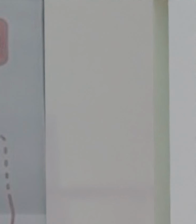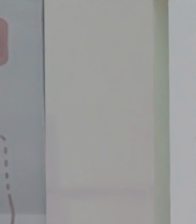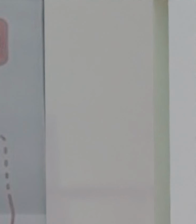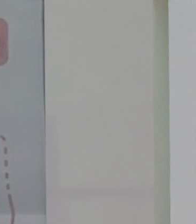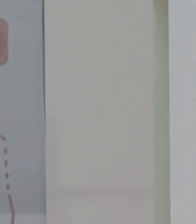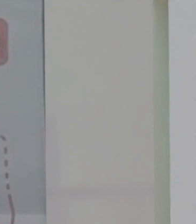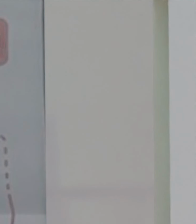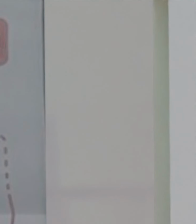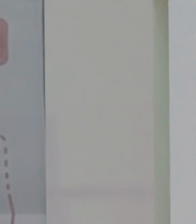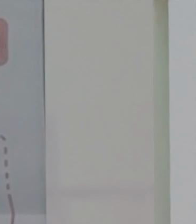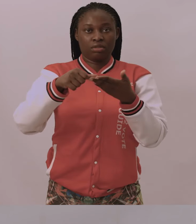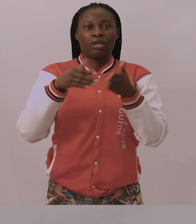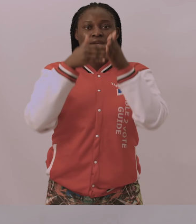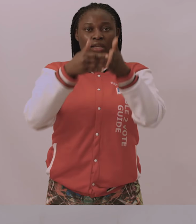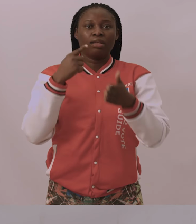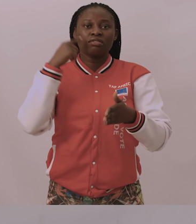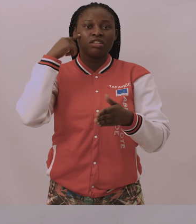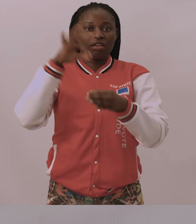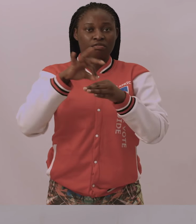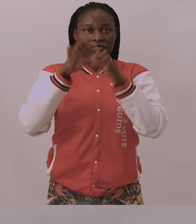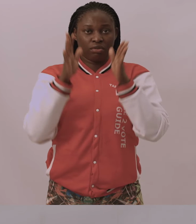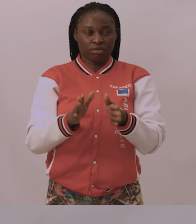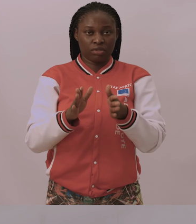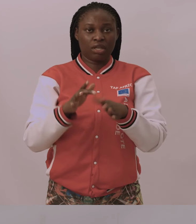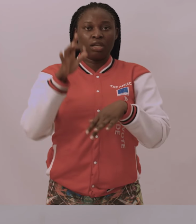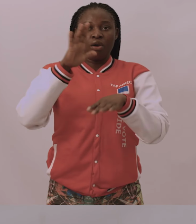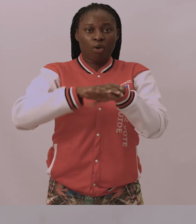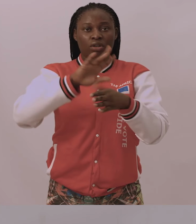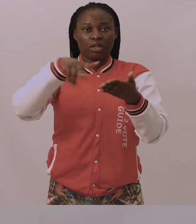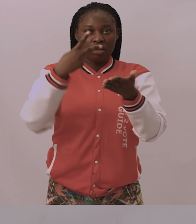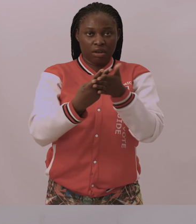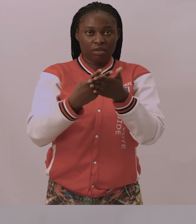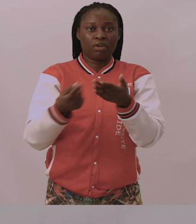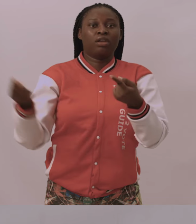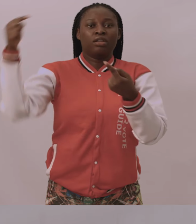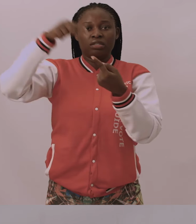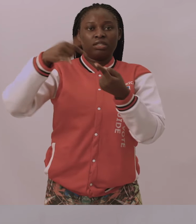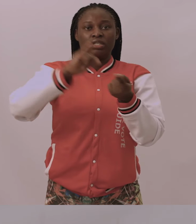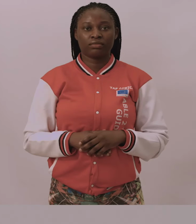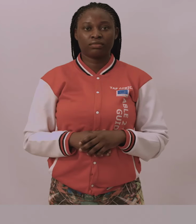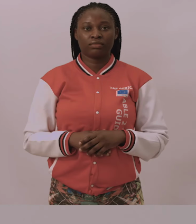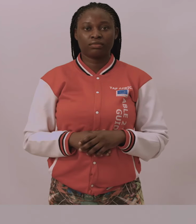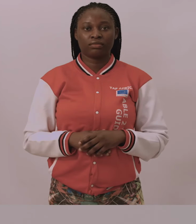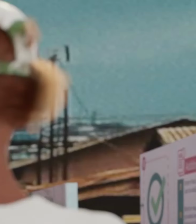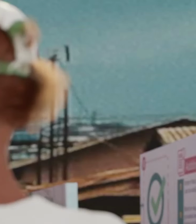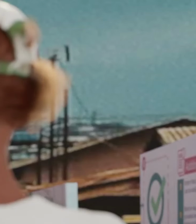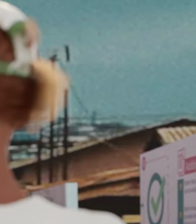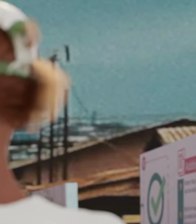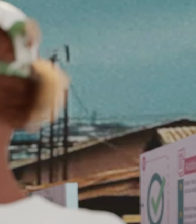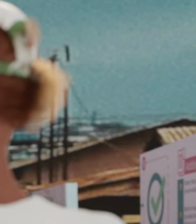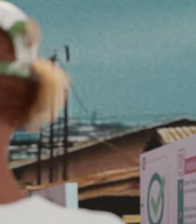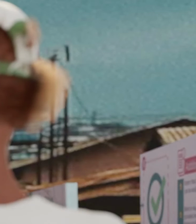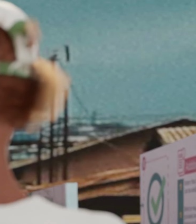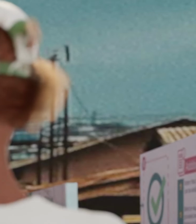the deaf voter upon arrival at the polling unit till they leave the polling unit. As a registered